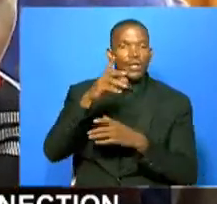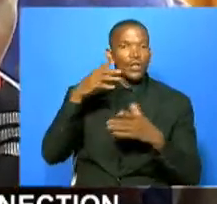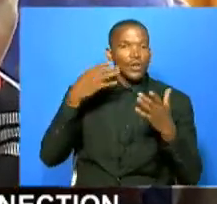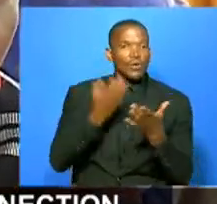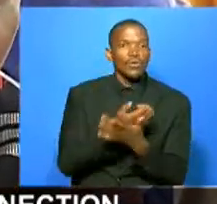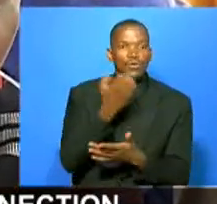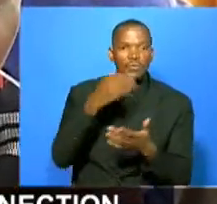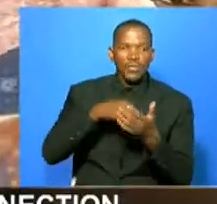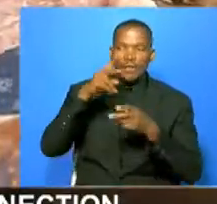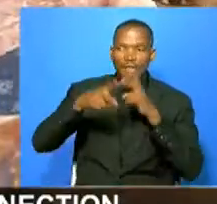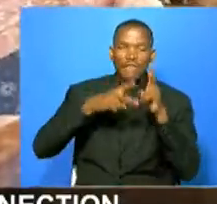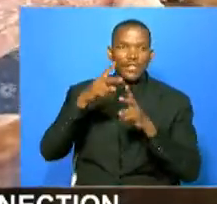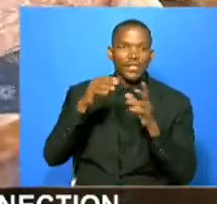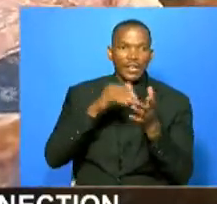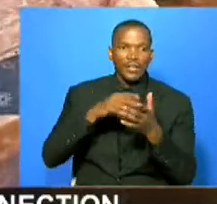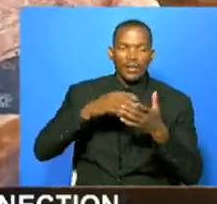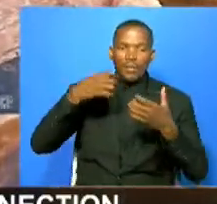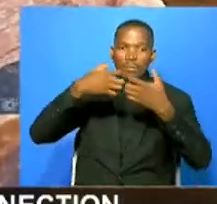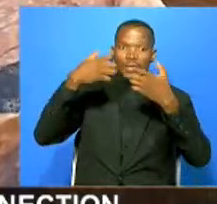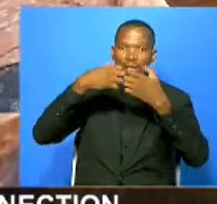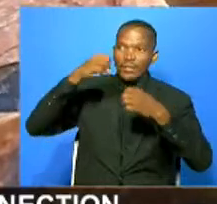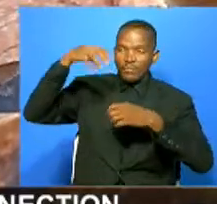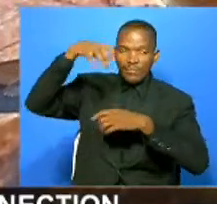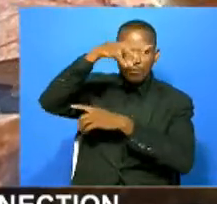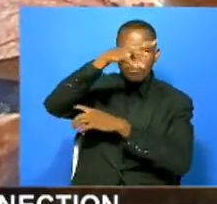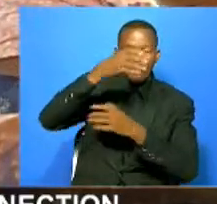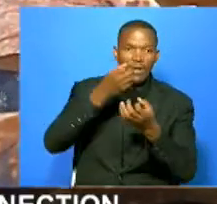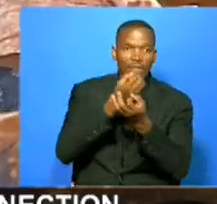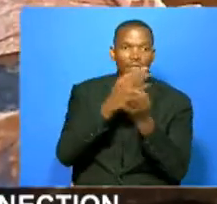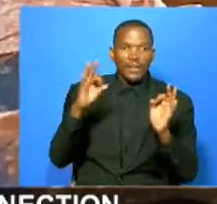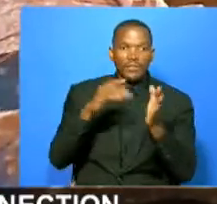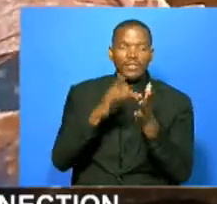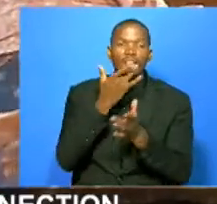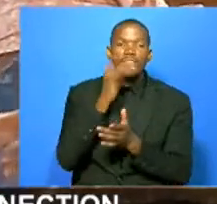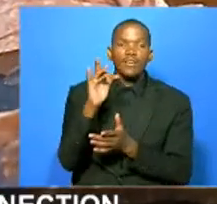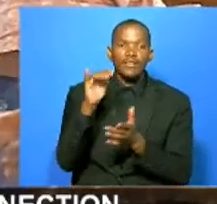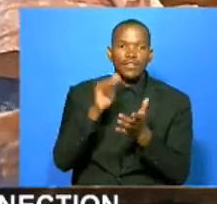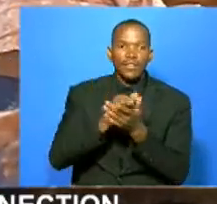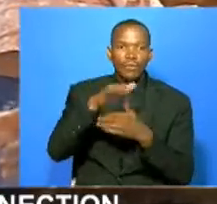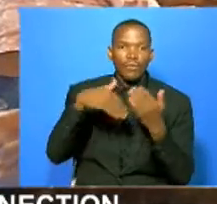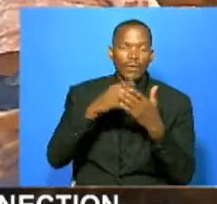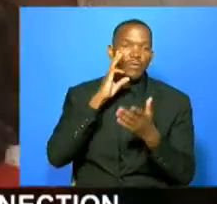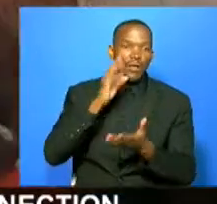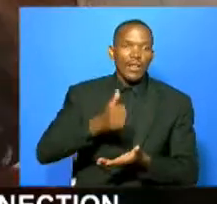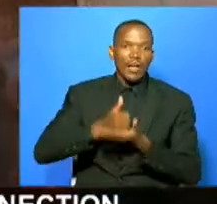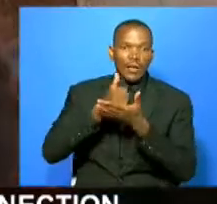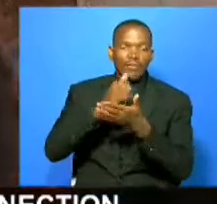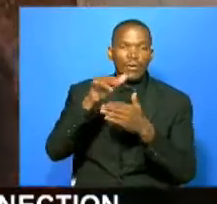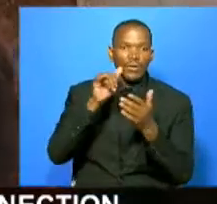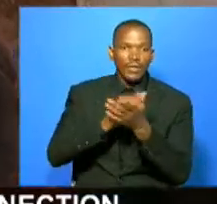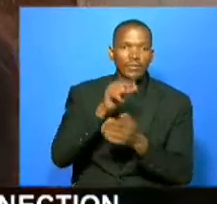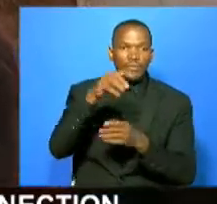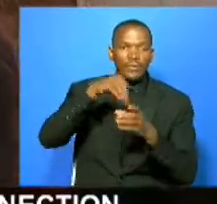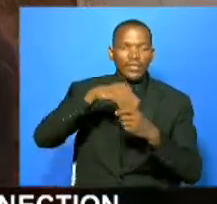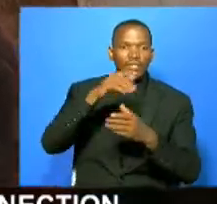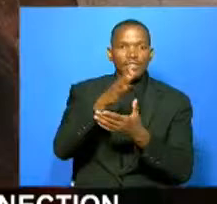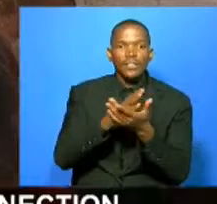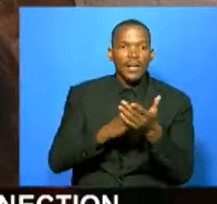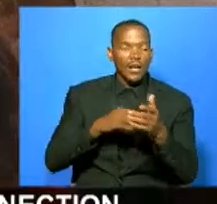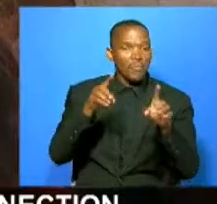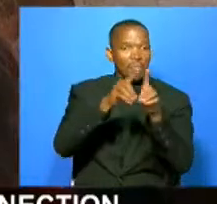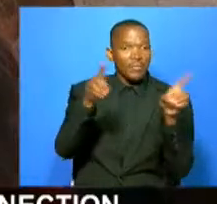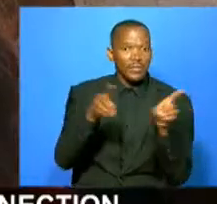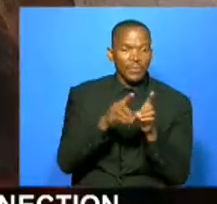mo metseselegaeng go gokelwa motlakase mahala ke lesego le le tla tlisang seriti mo malapeng mangwe go